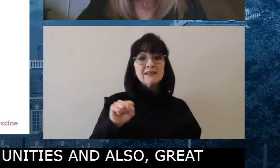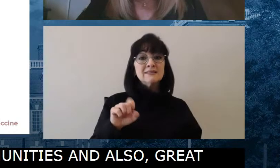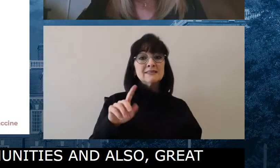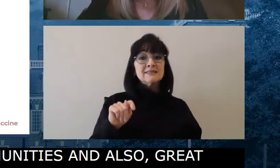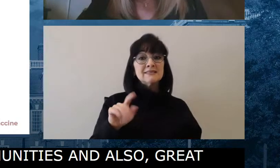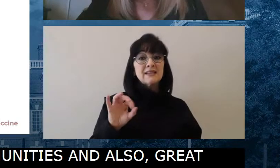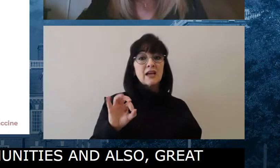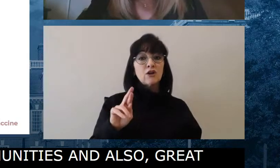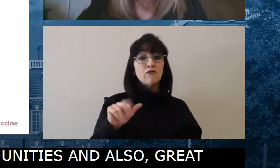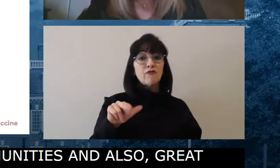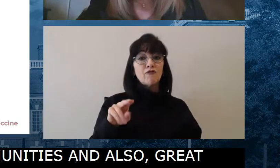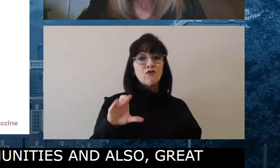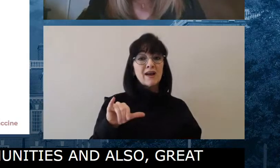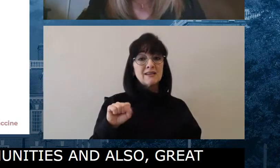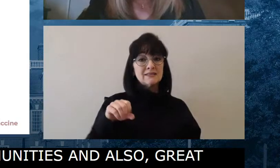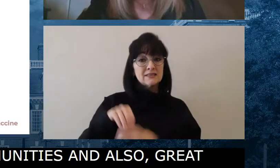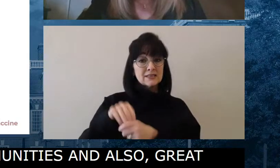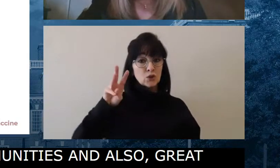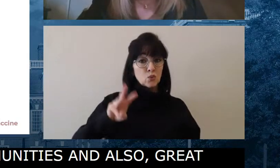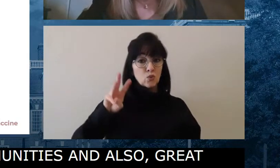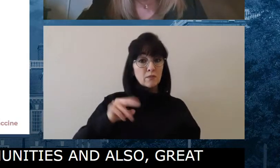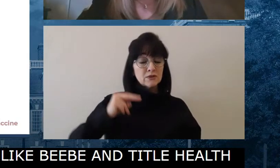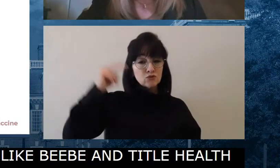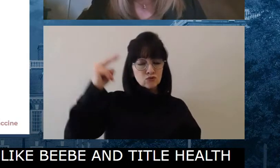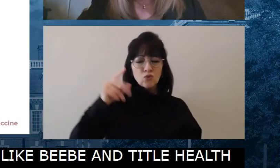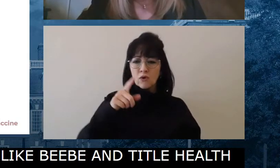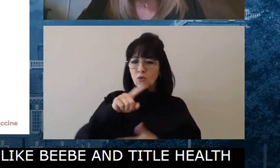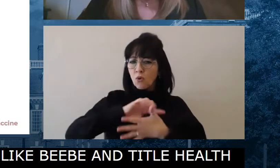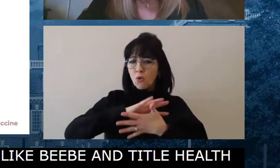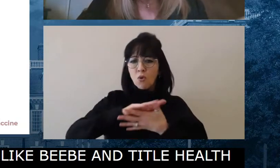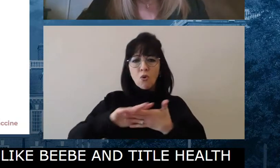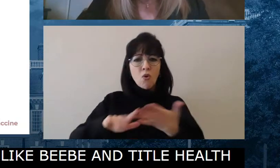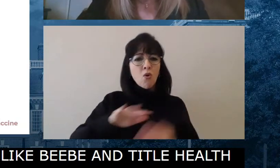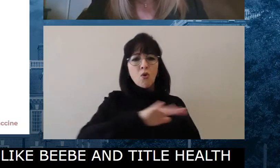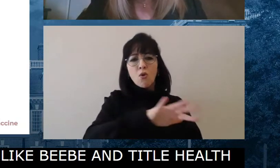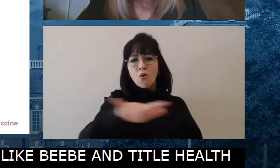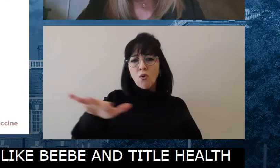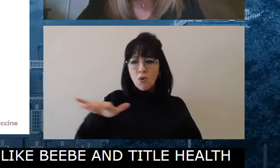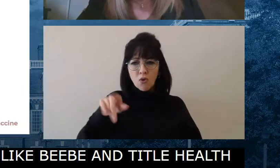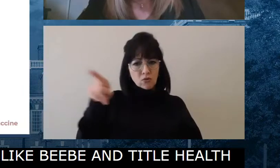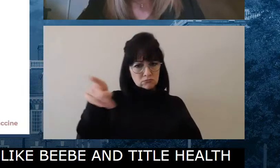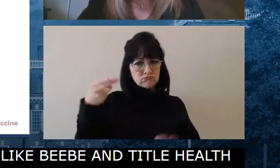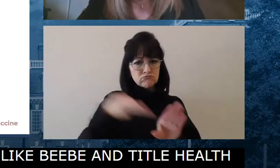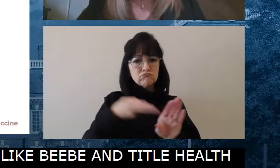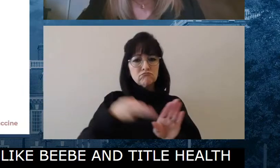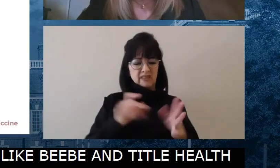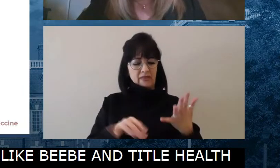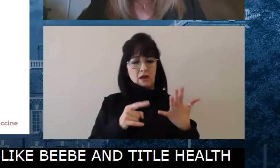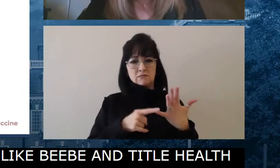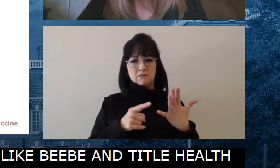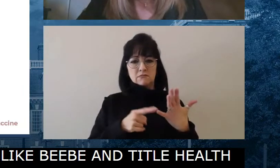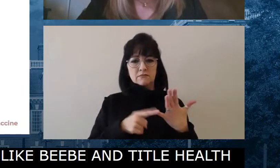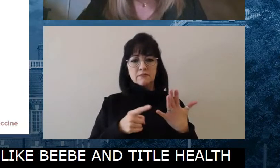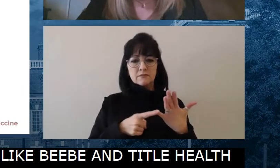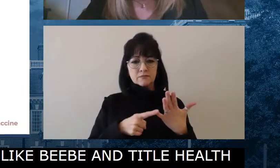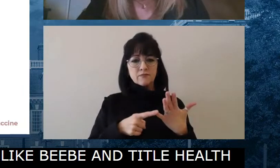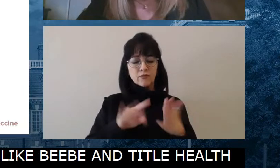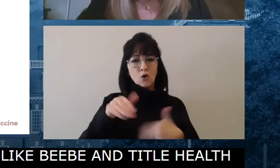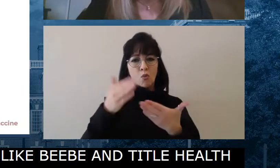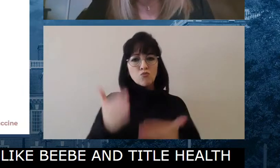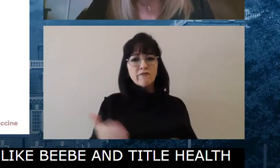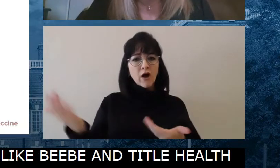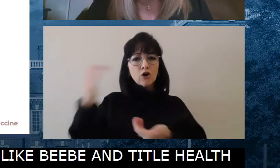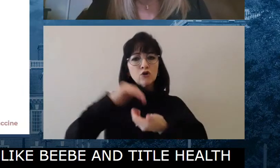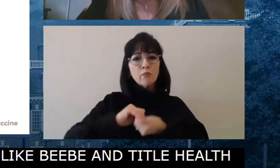these partners, we're going to continue to make sure that they have vaccine supply so that they can help reach our